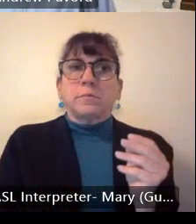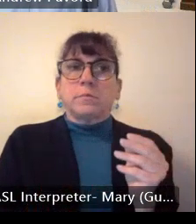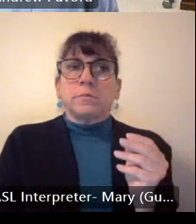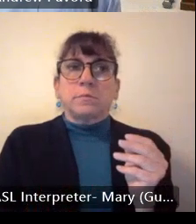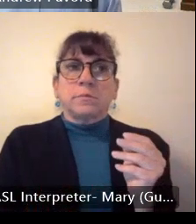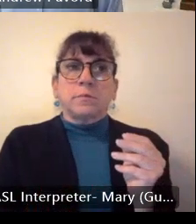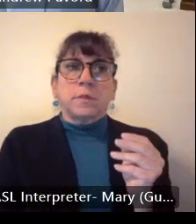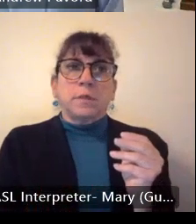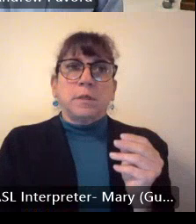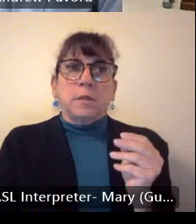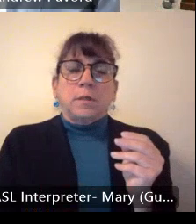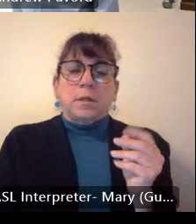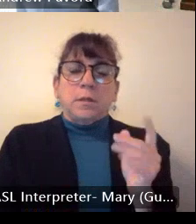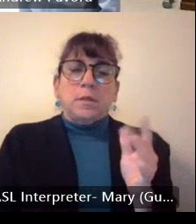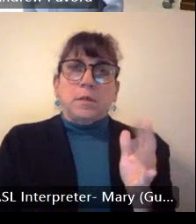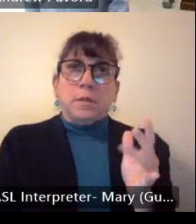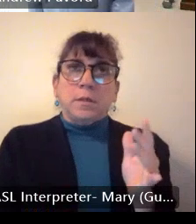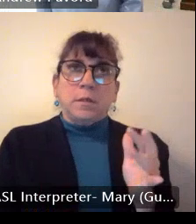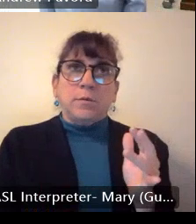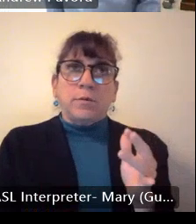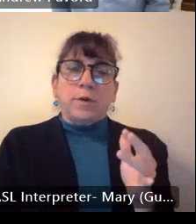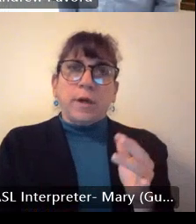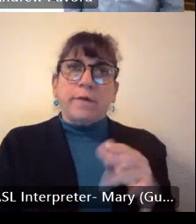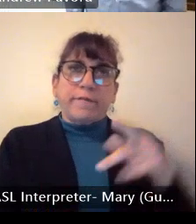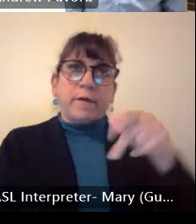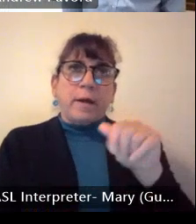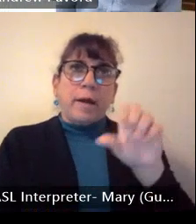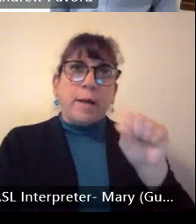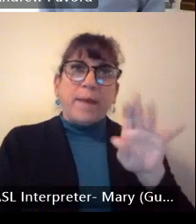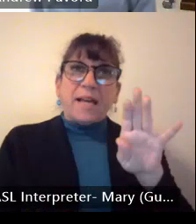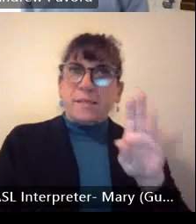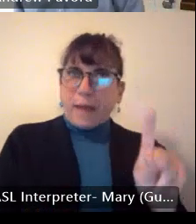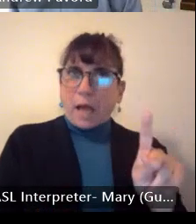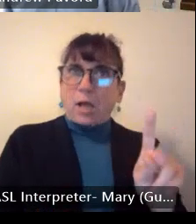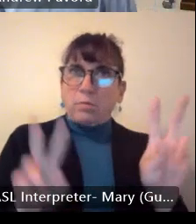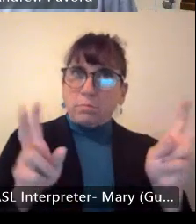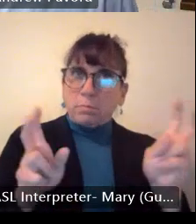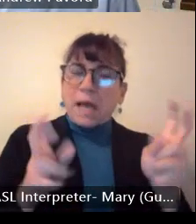So when you've got passback occurring around the end of November,